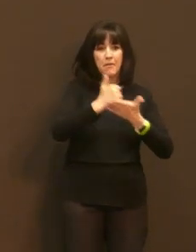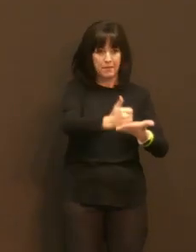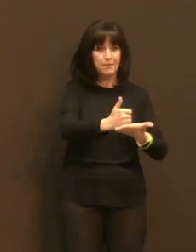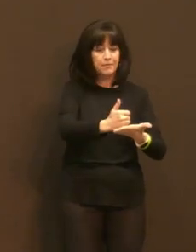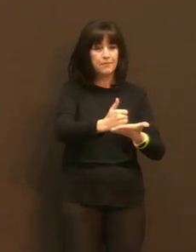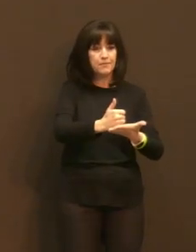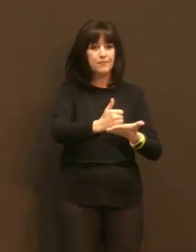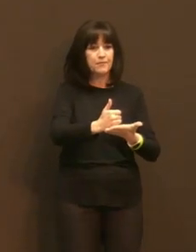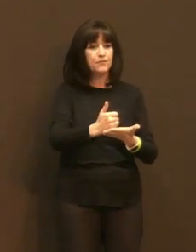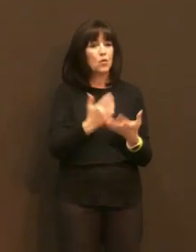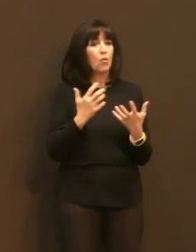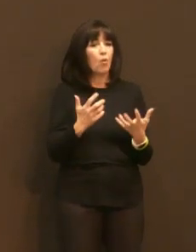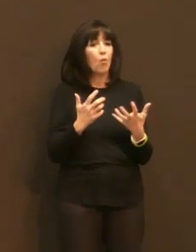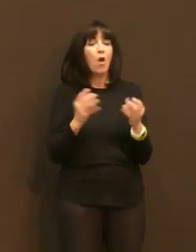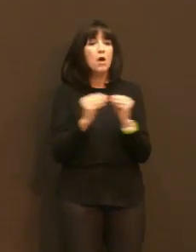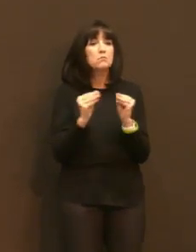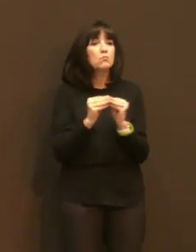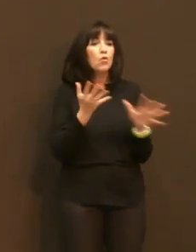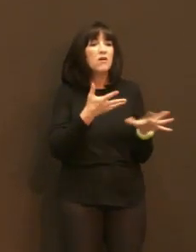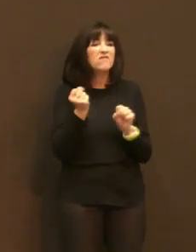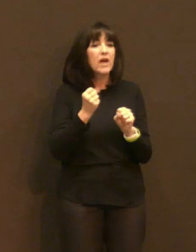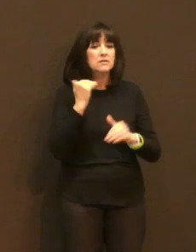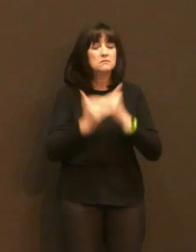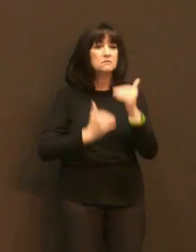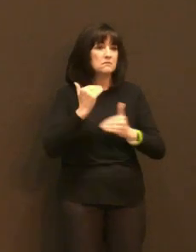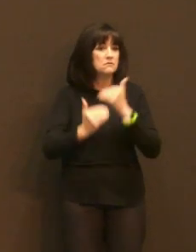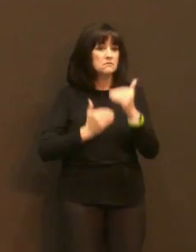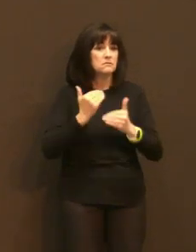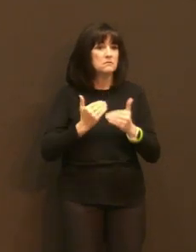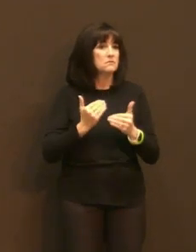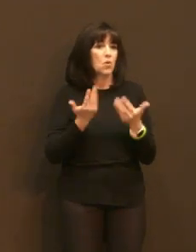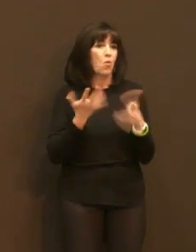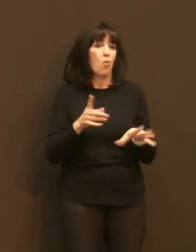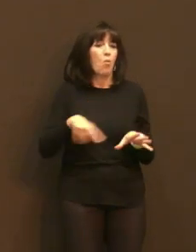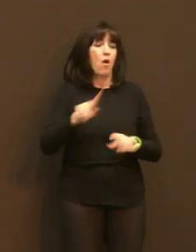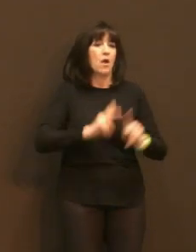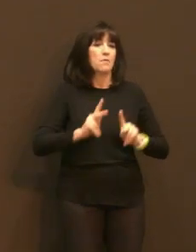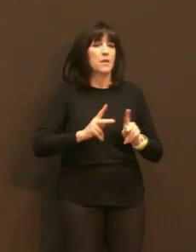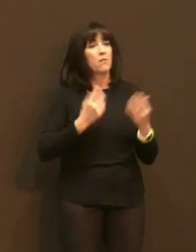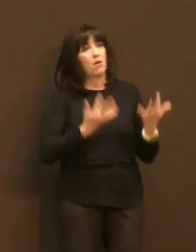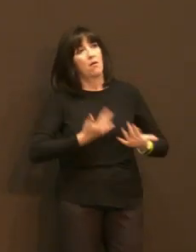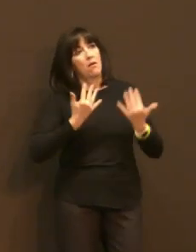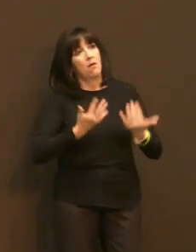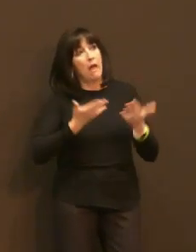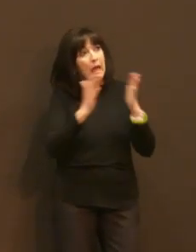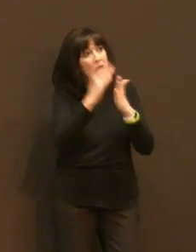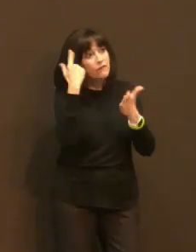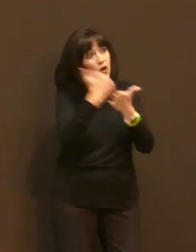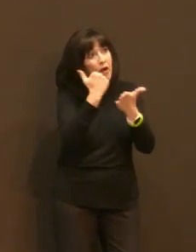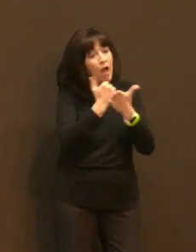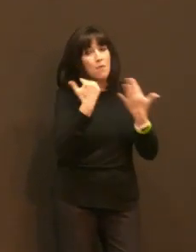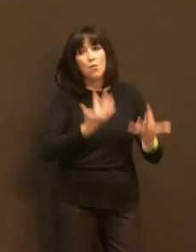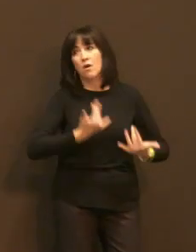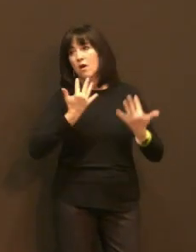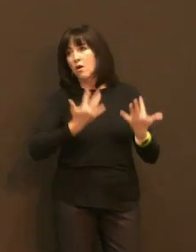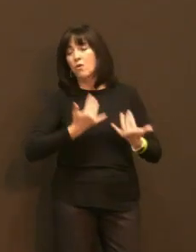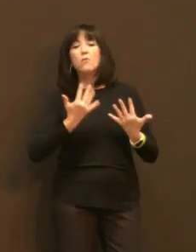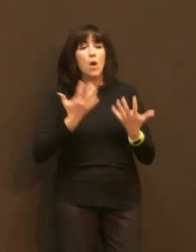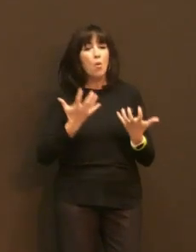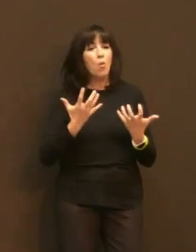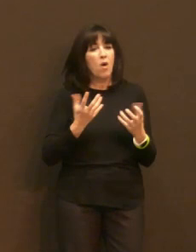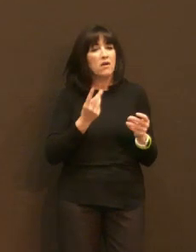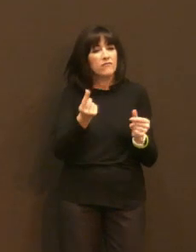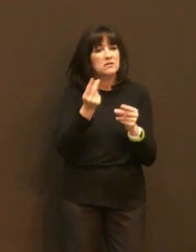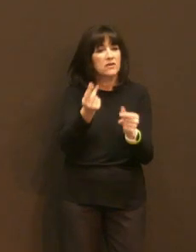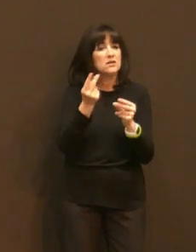little faster experience of cases. Something that Dr. Rattay quickly went over, and I think we can't emphasize enough, and we've talked